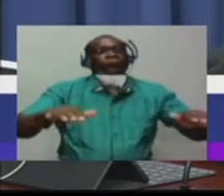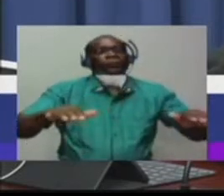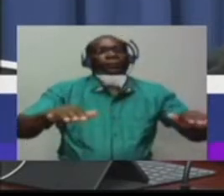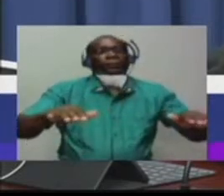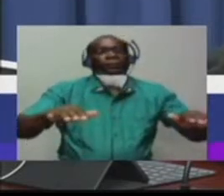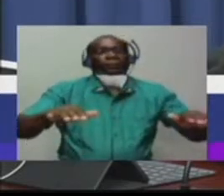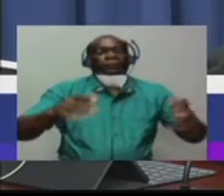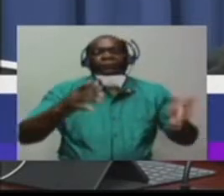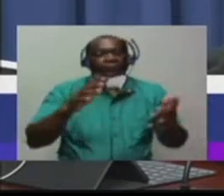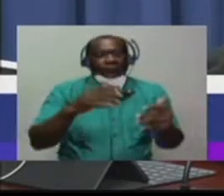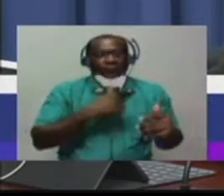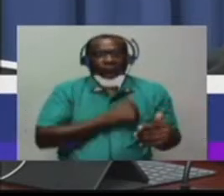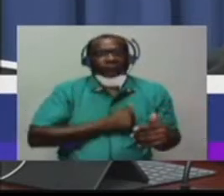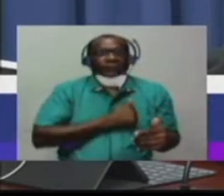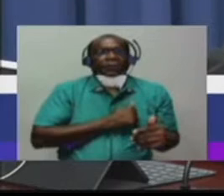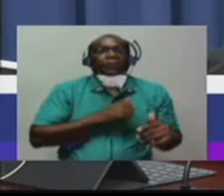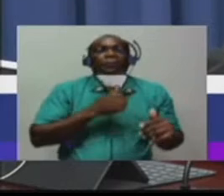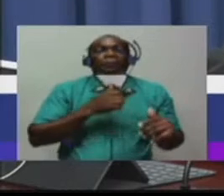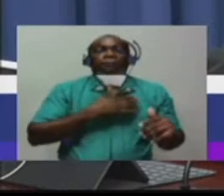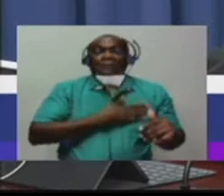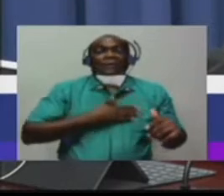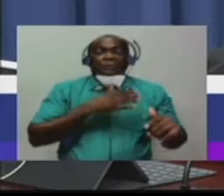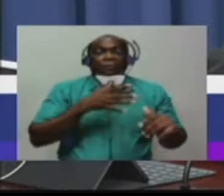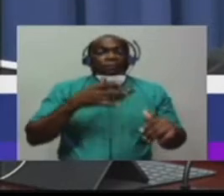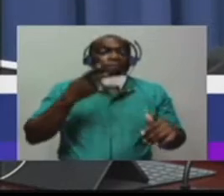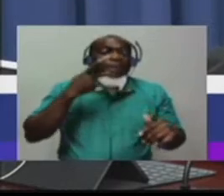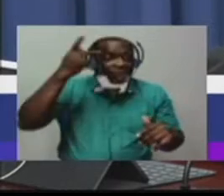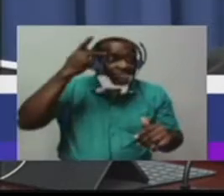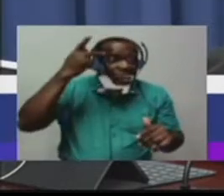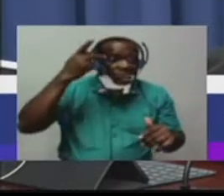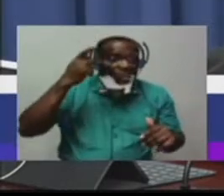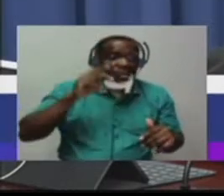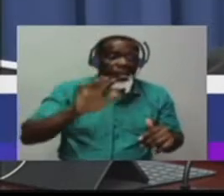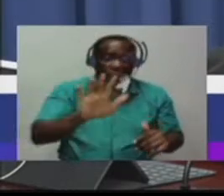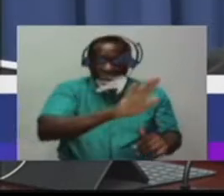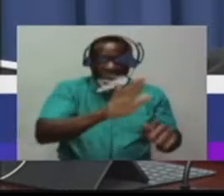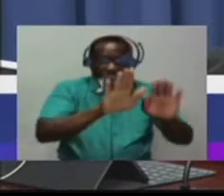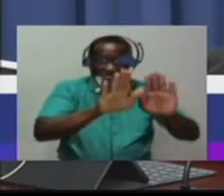other at-risk populations. Healthcare workers, we are giving you